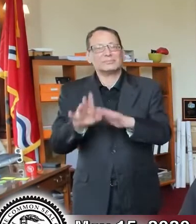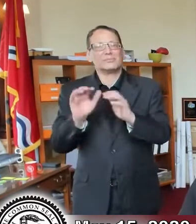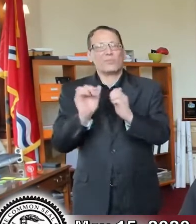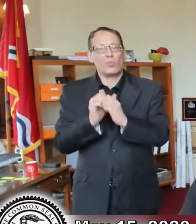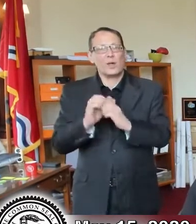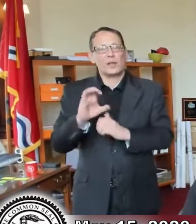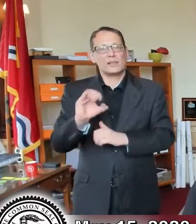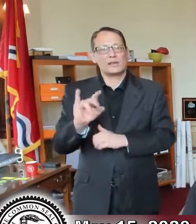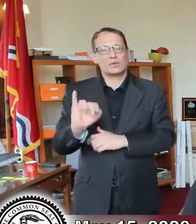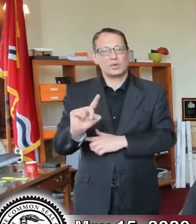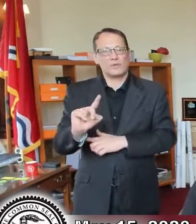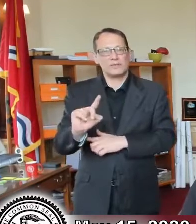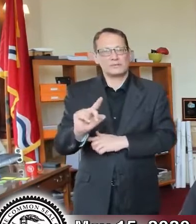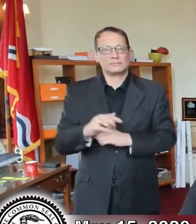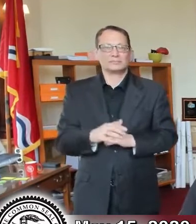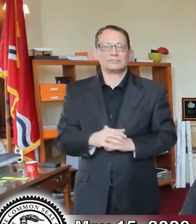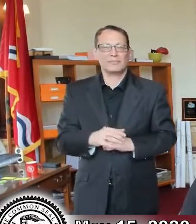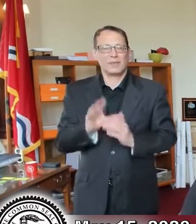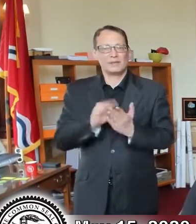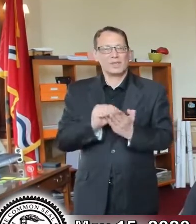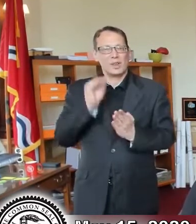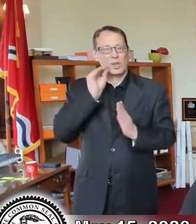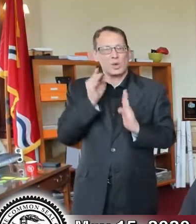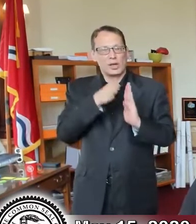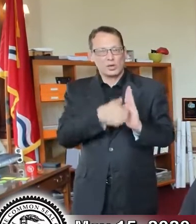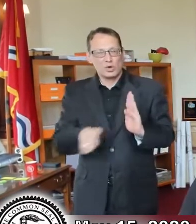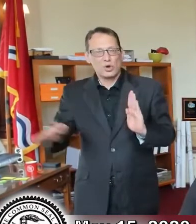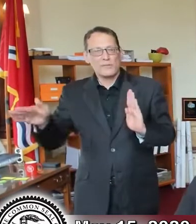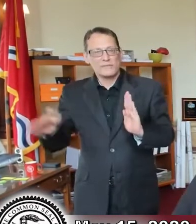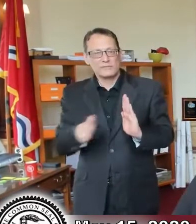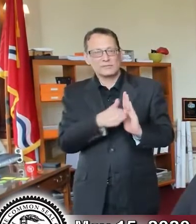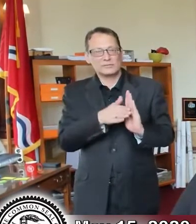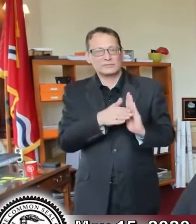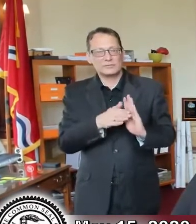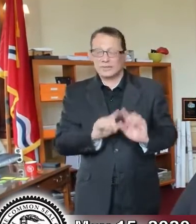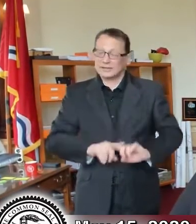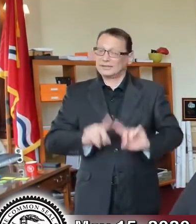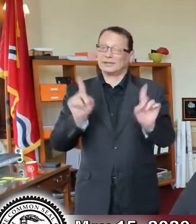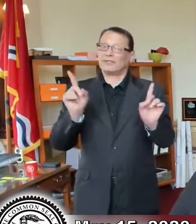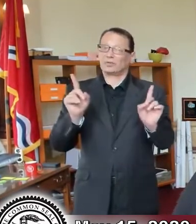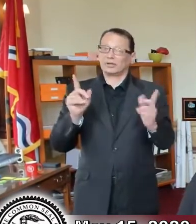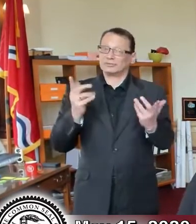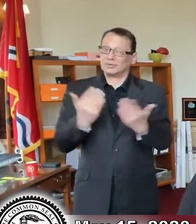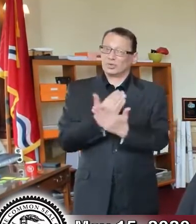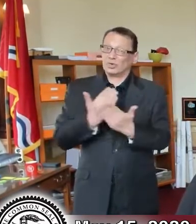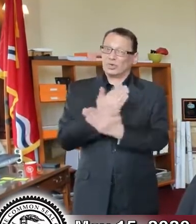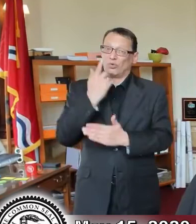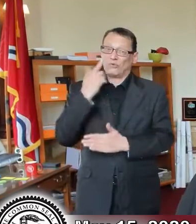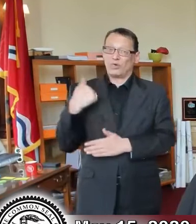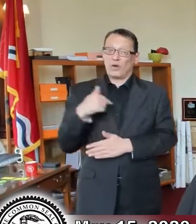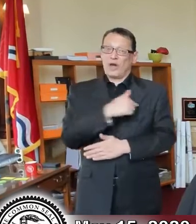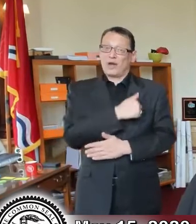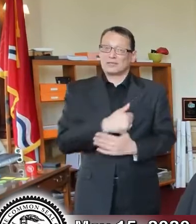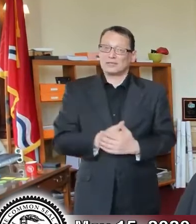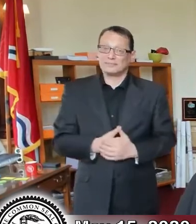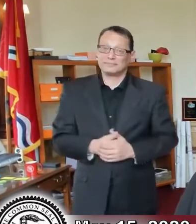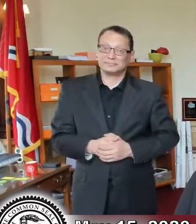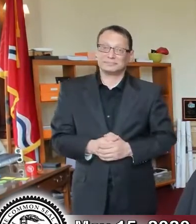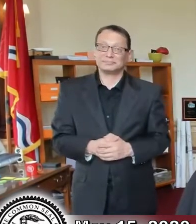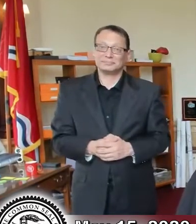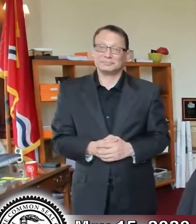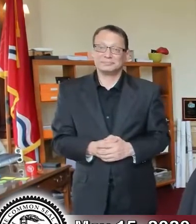And there's a learning curve there. This is different than any of us have ever lived in this environment before.